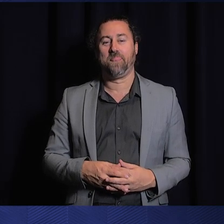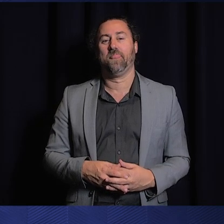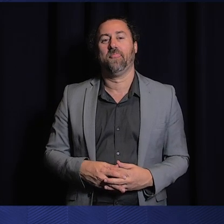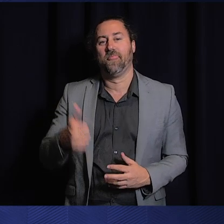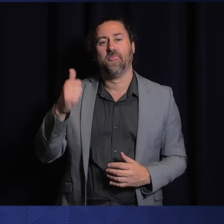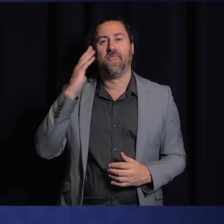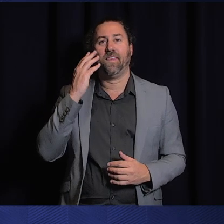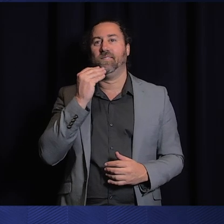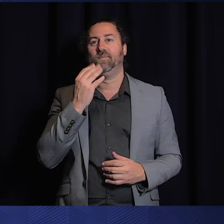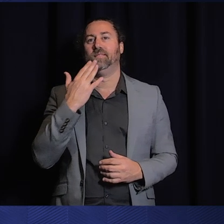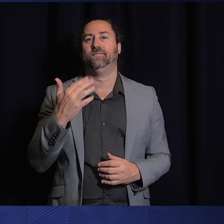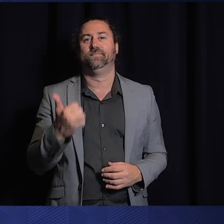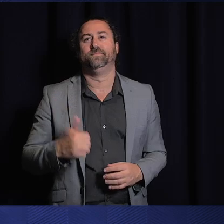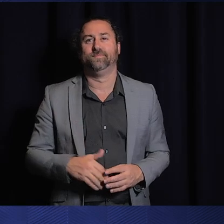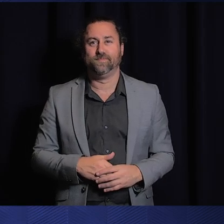Thank you.